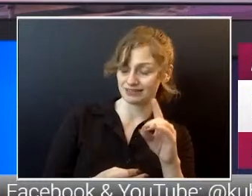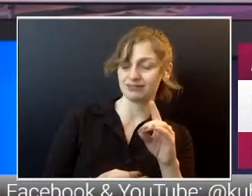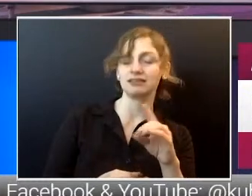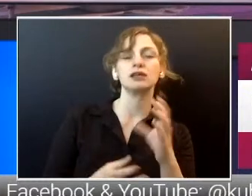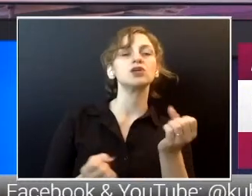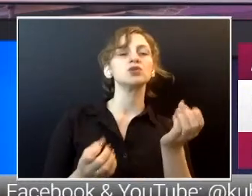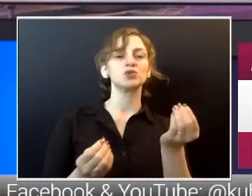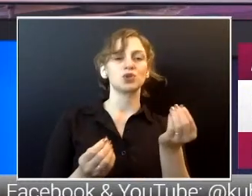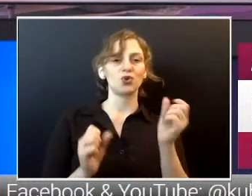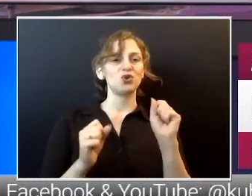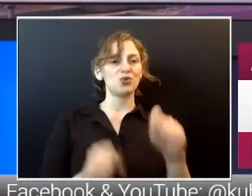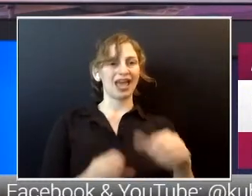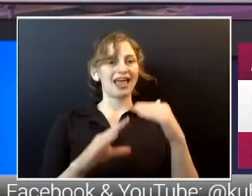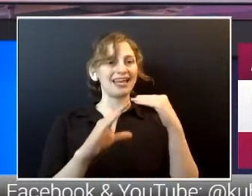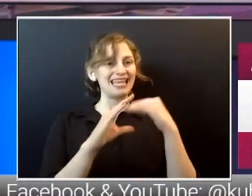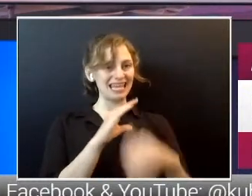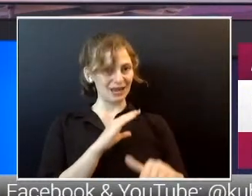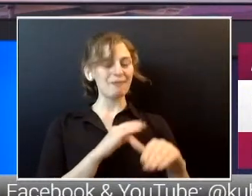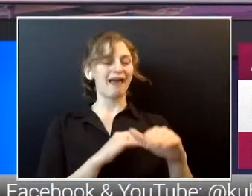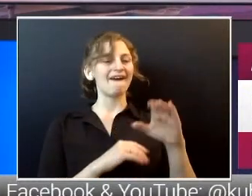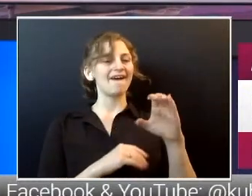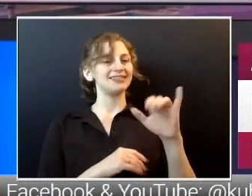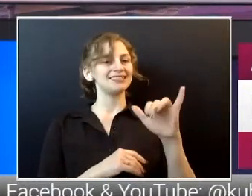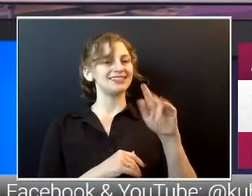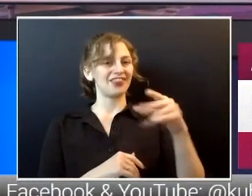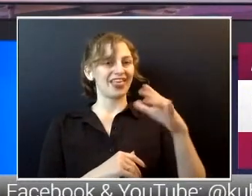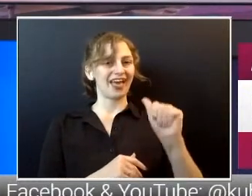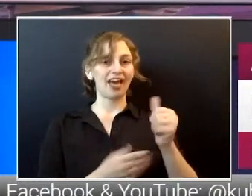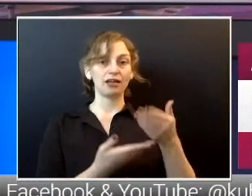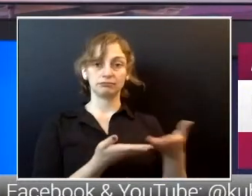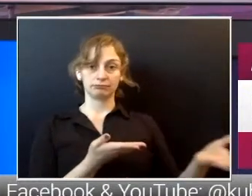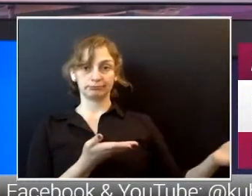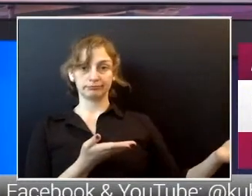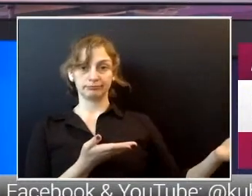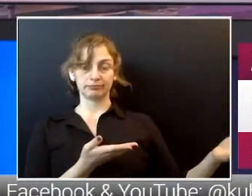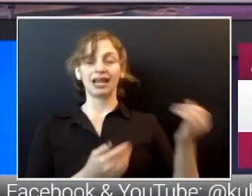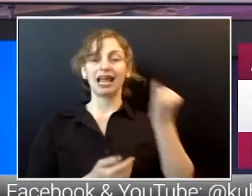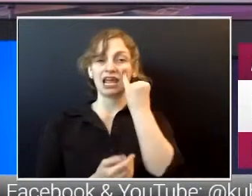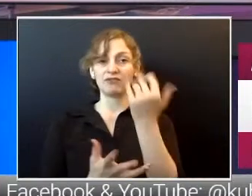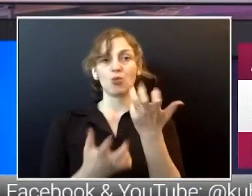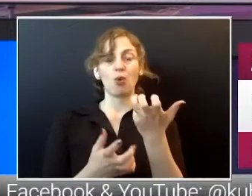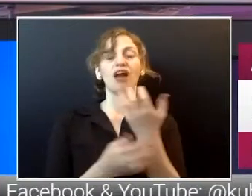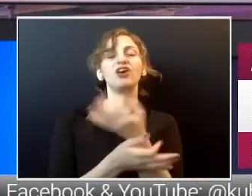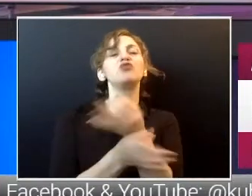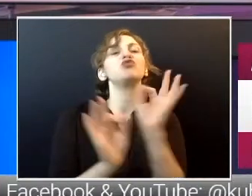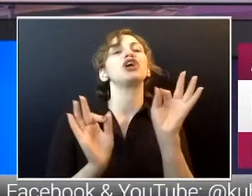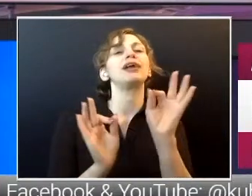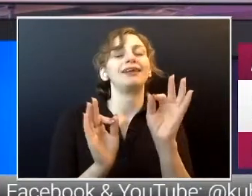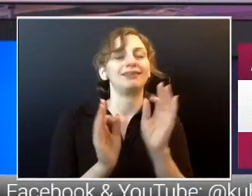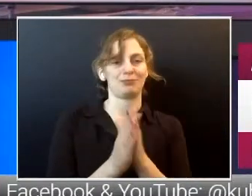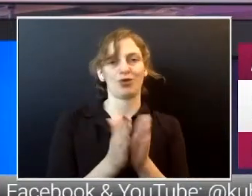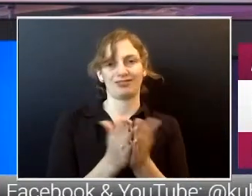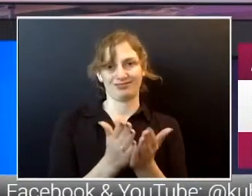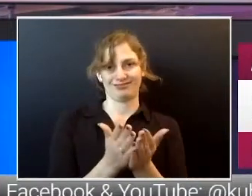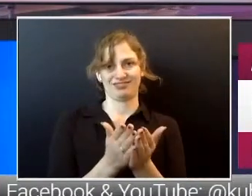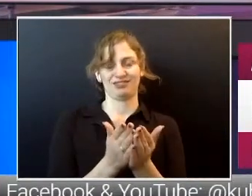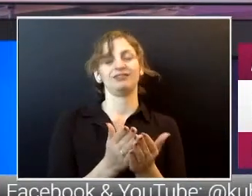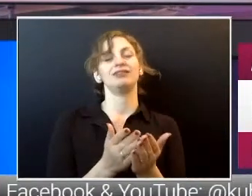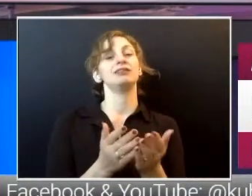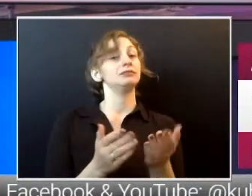they last. And all people need to do is email you. Just email me and I'll send it to you. So we're going to put her email address right on the screen.